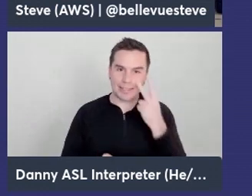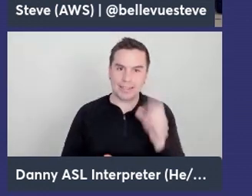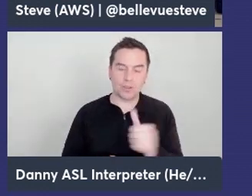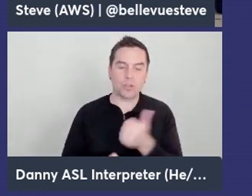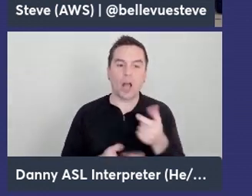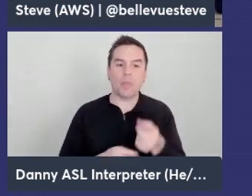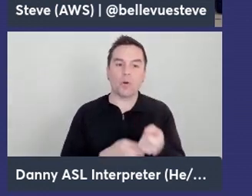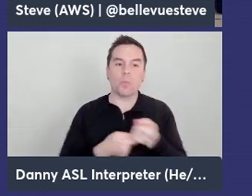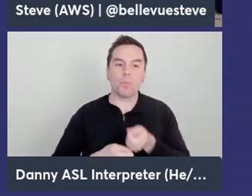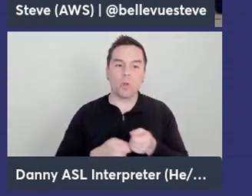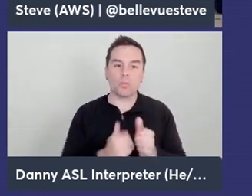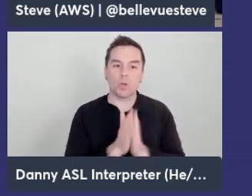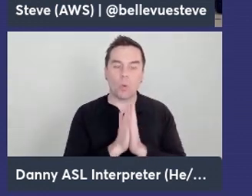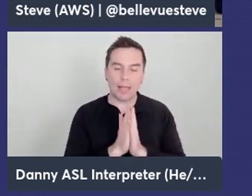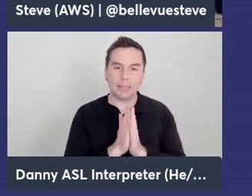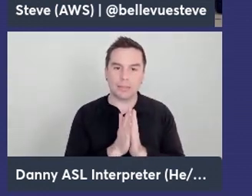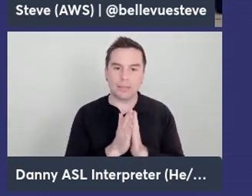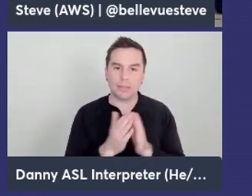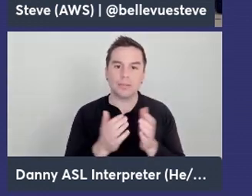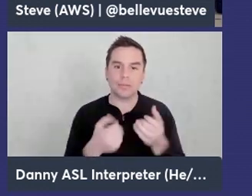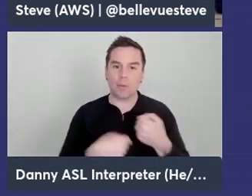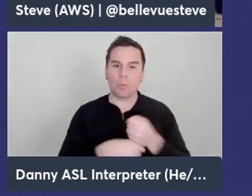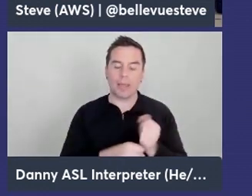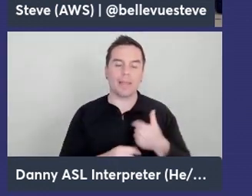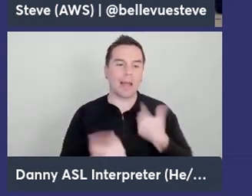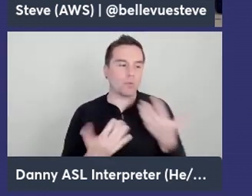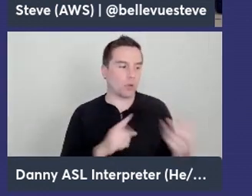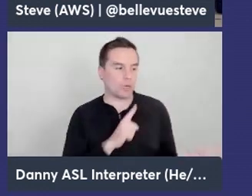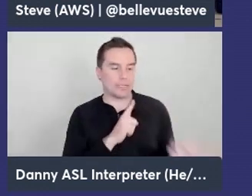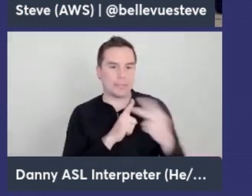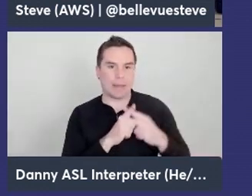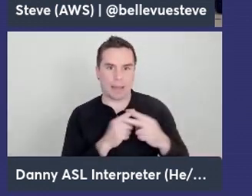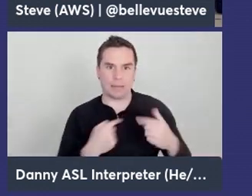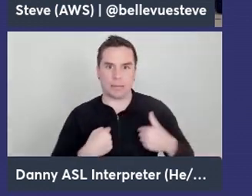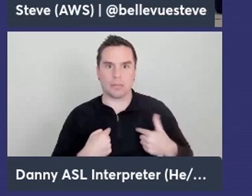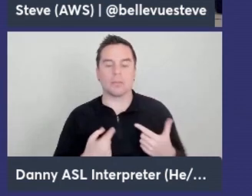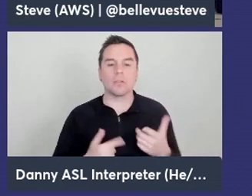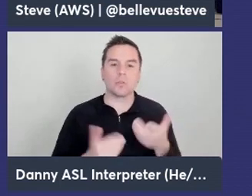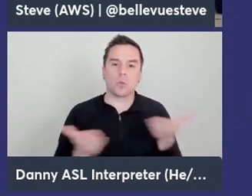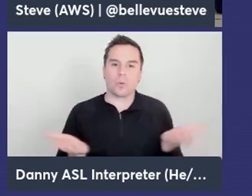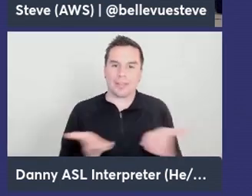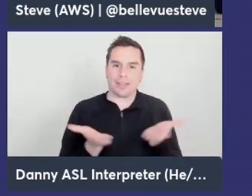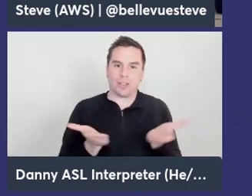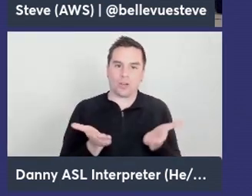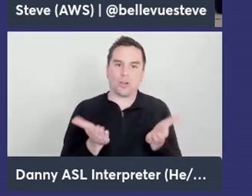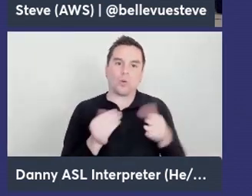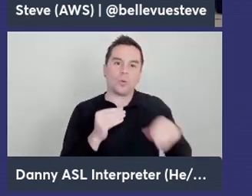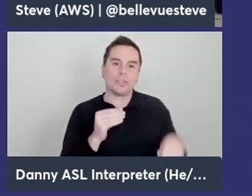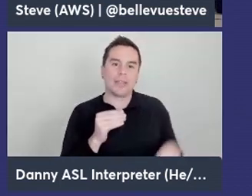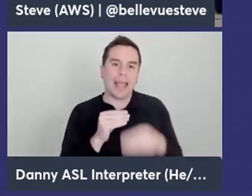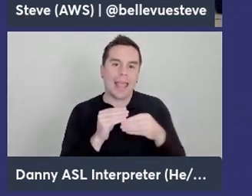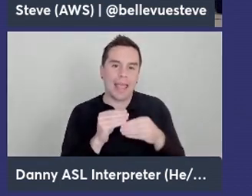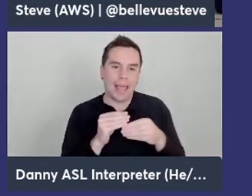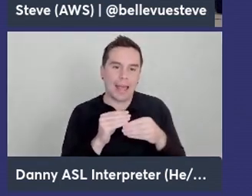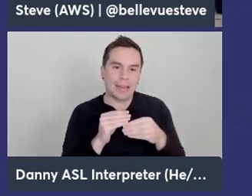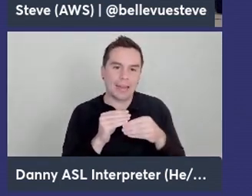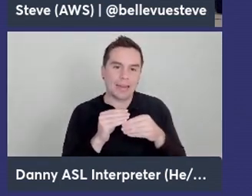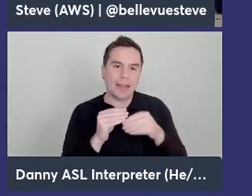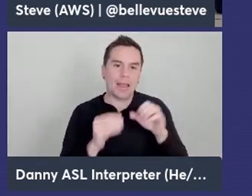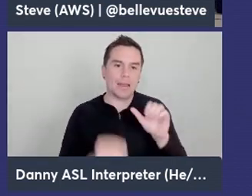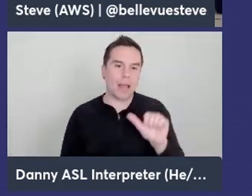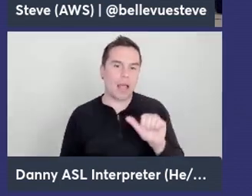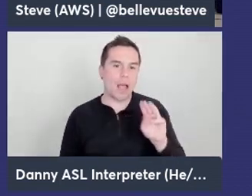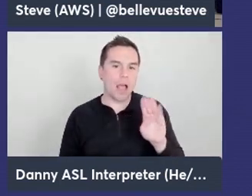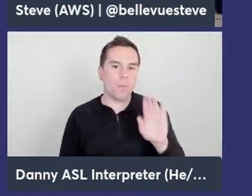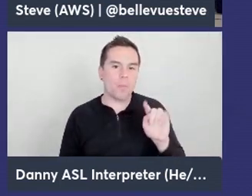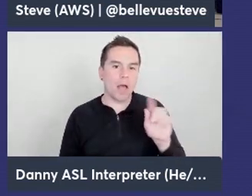were made that I got assigned to. So in this case here, this was a adding an about us section that Emily made earlier. So if we